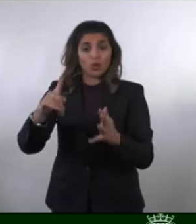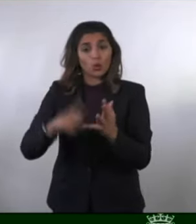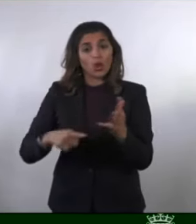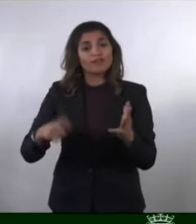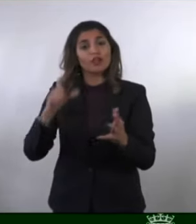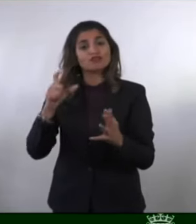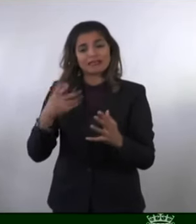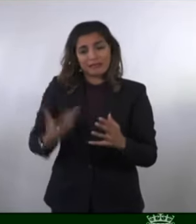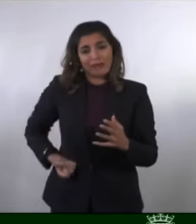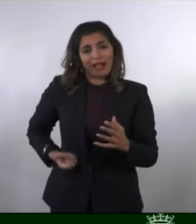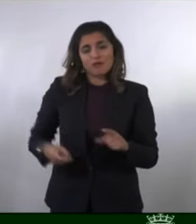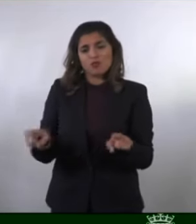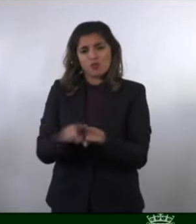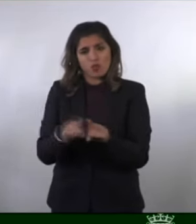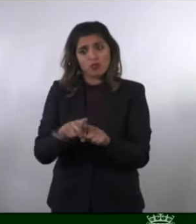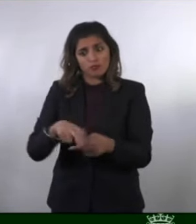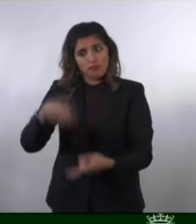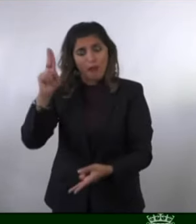there. The